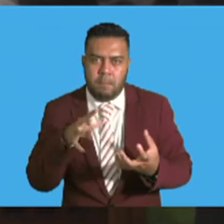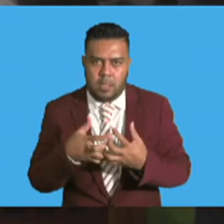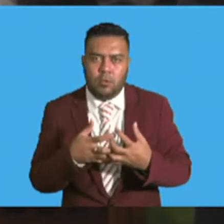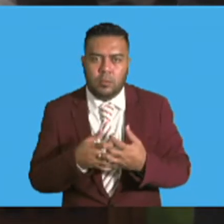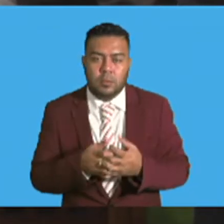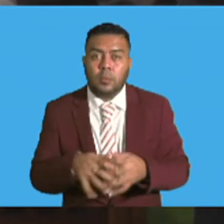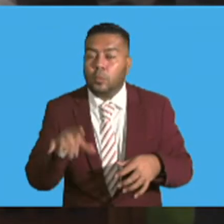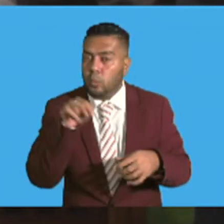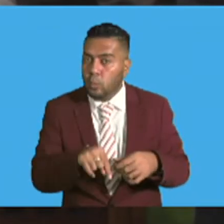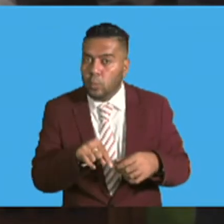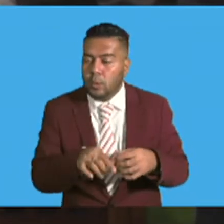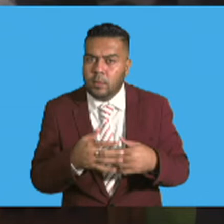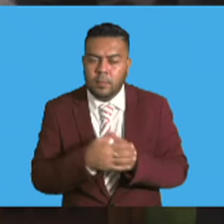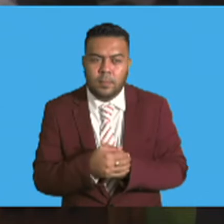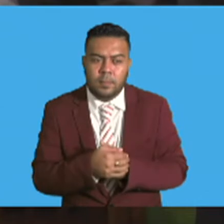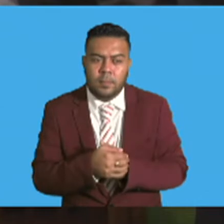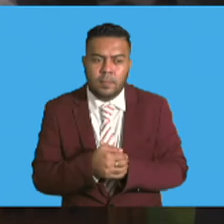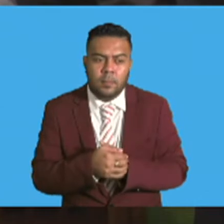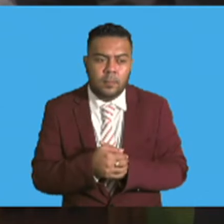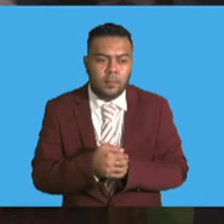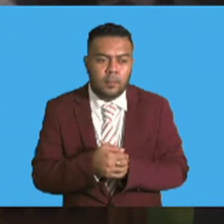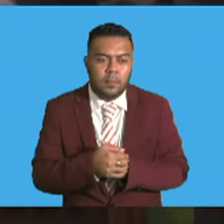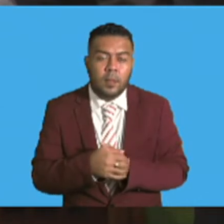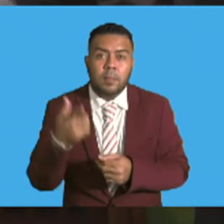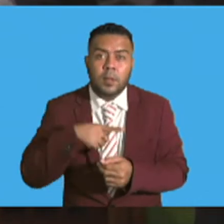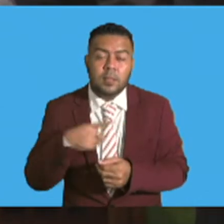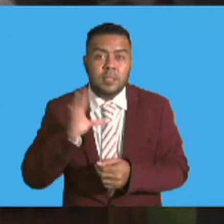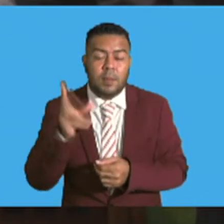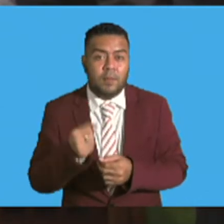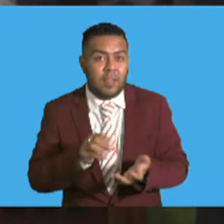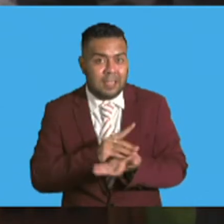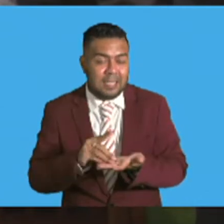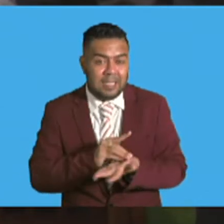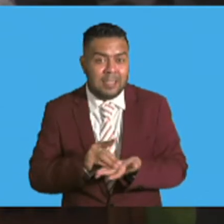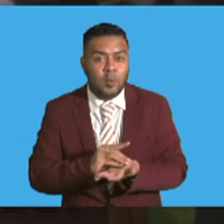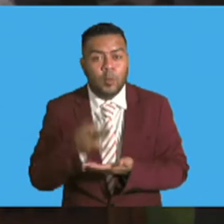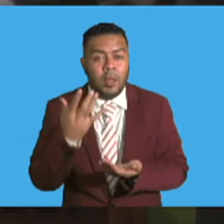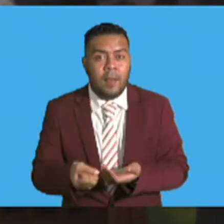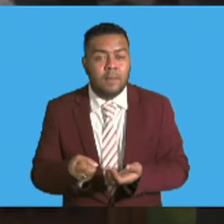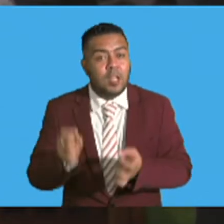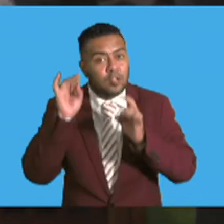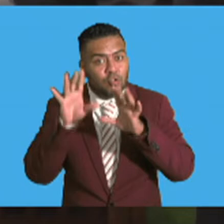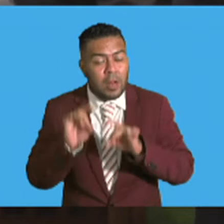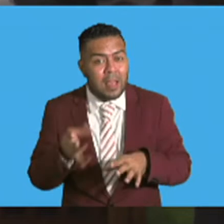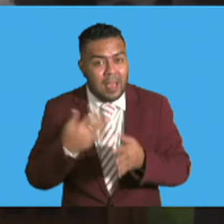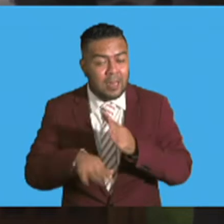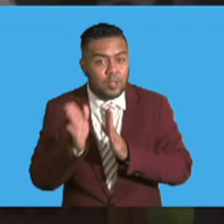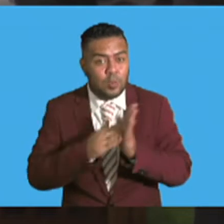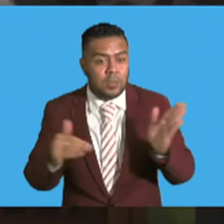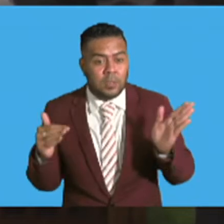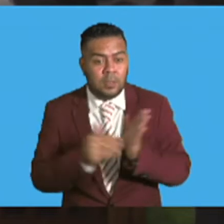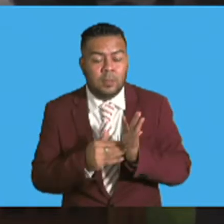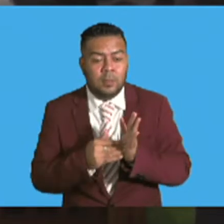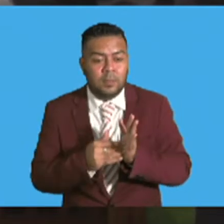to strict biosecurity requirement because some of the diseases that we have in Australia and New Zealand, we don't have it in Fiji. And we